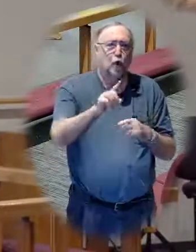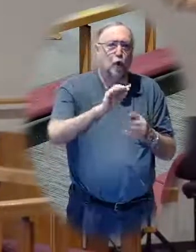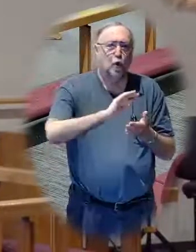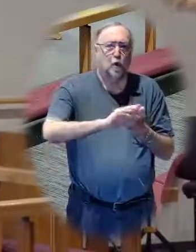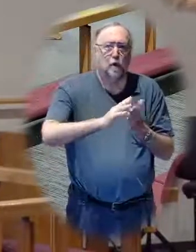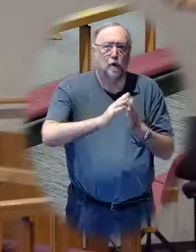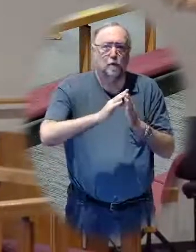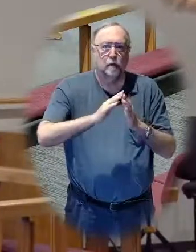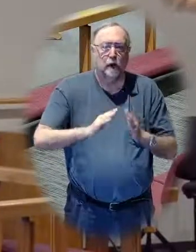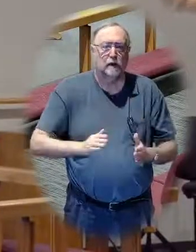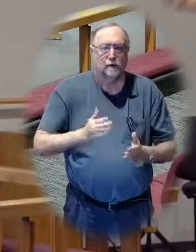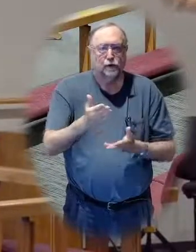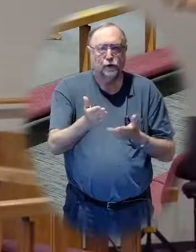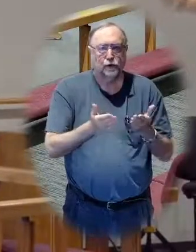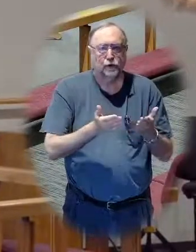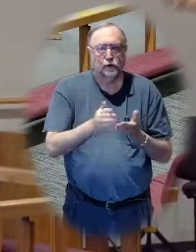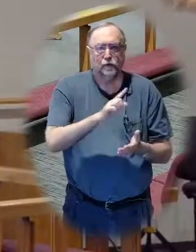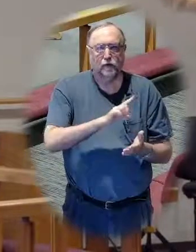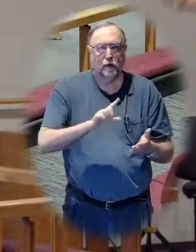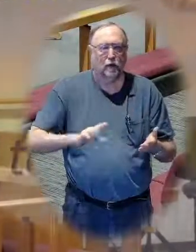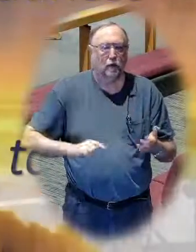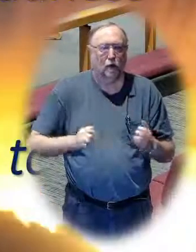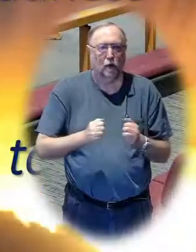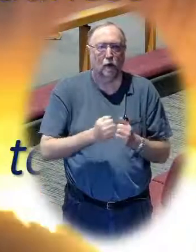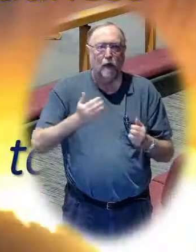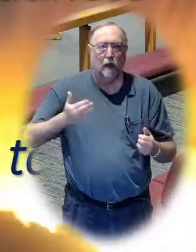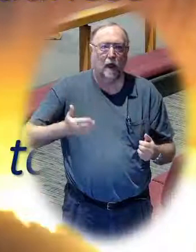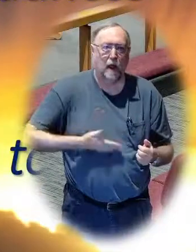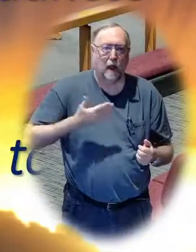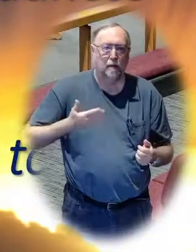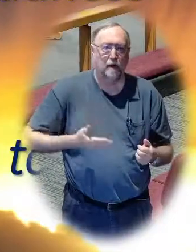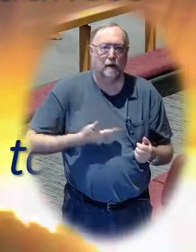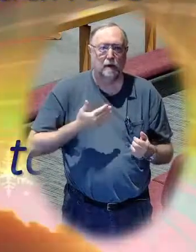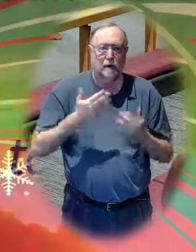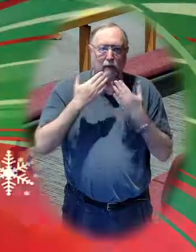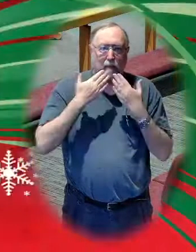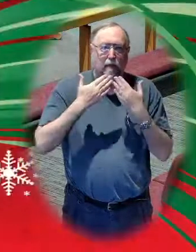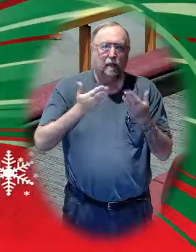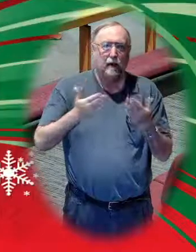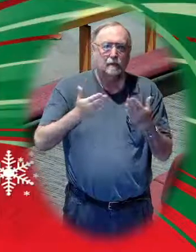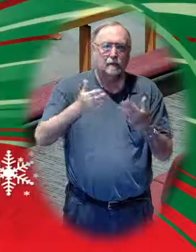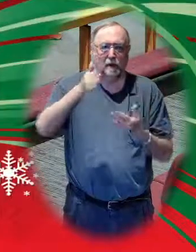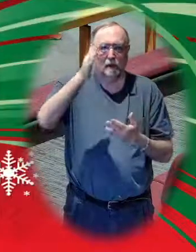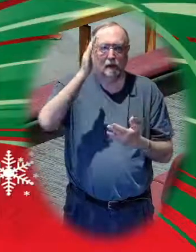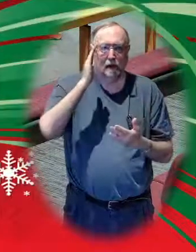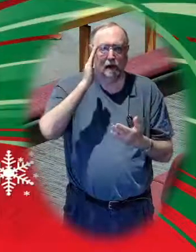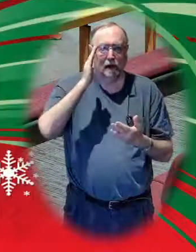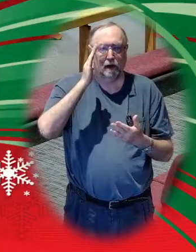Serve the Lord with gladness. Thanks be to God. Have a great week.